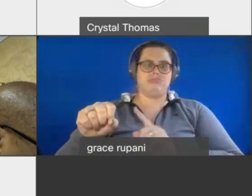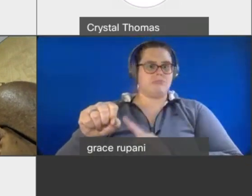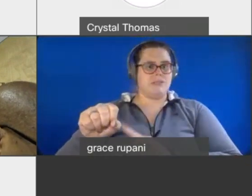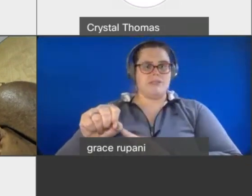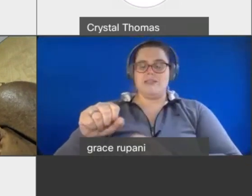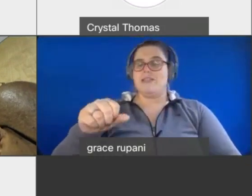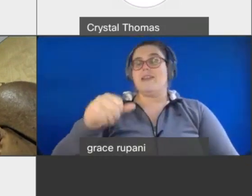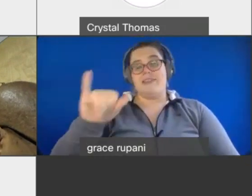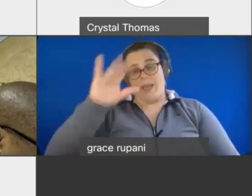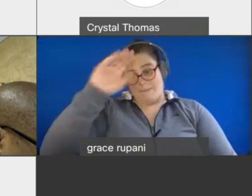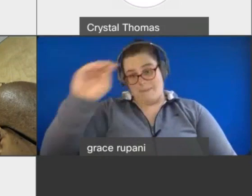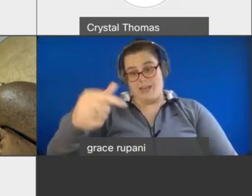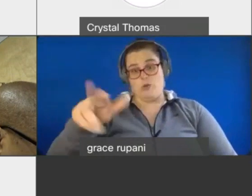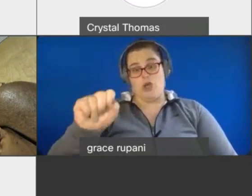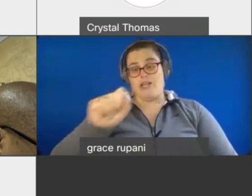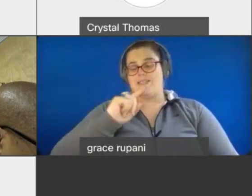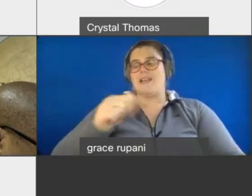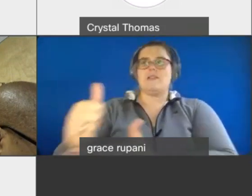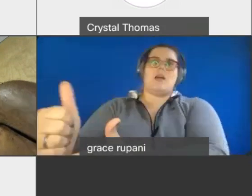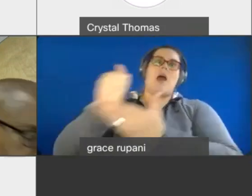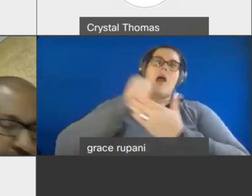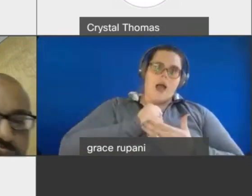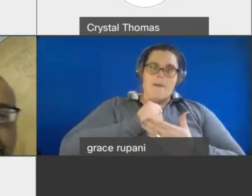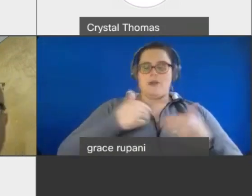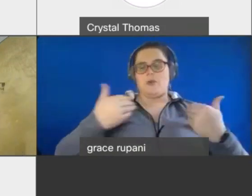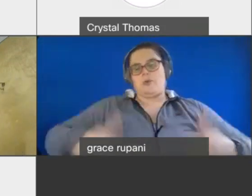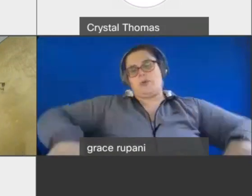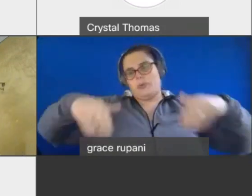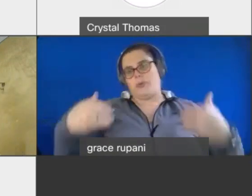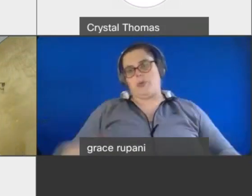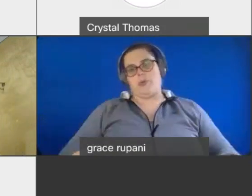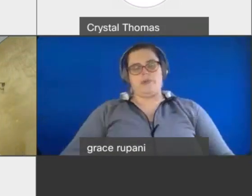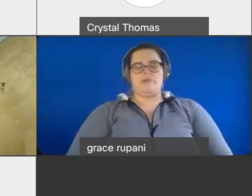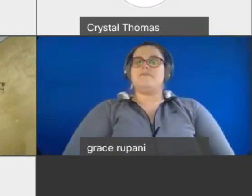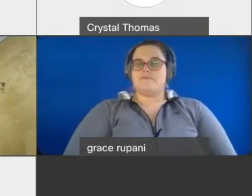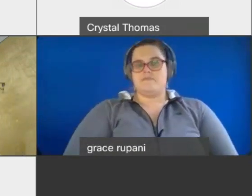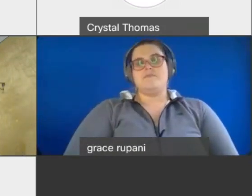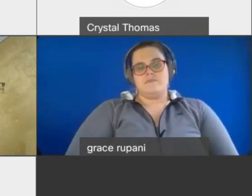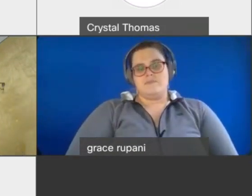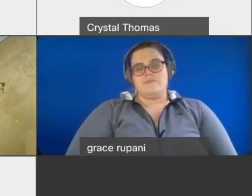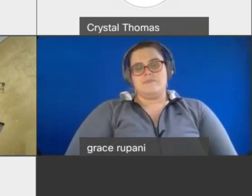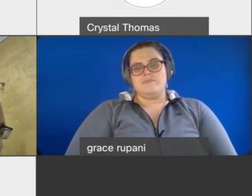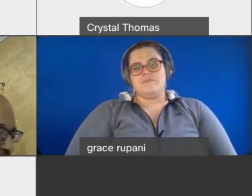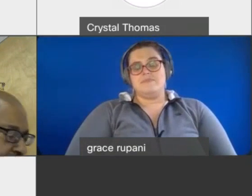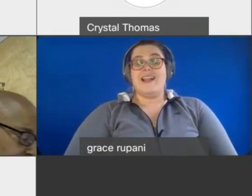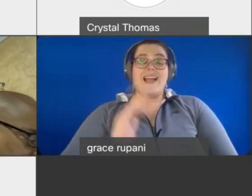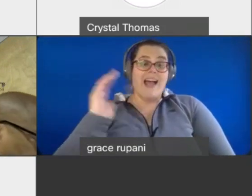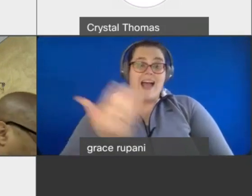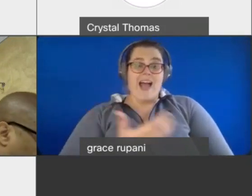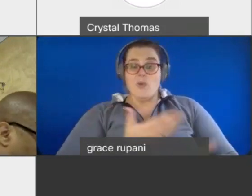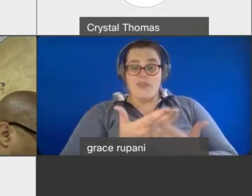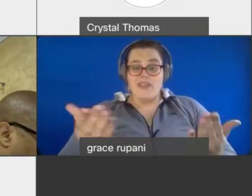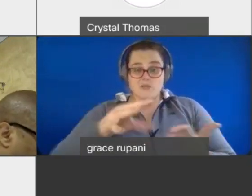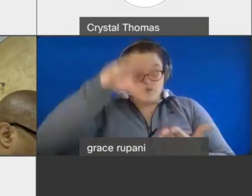support help us tremendously. Takeaway from the pandemic. In the midst of all of it, there was so